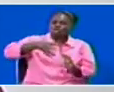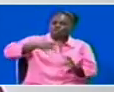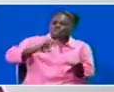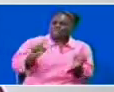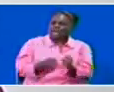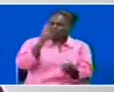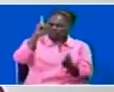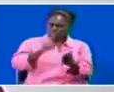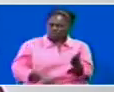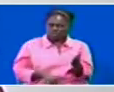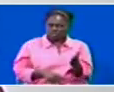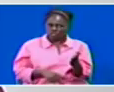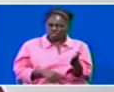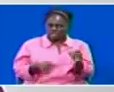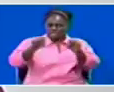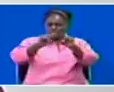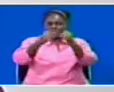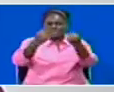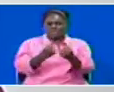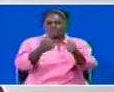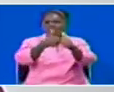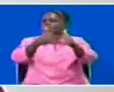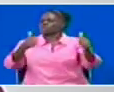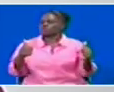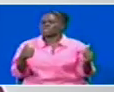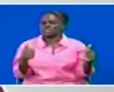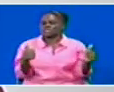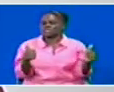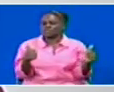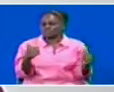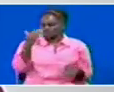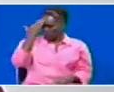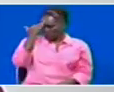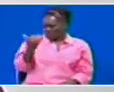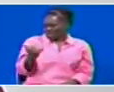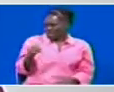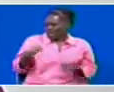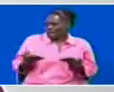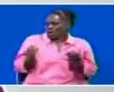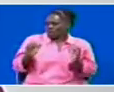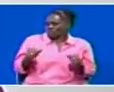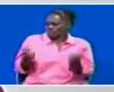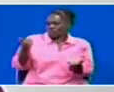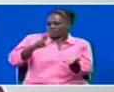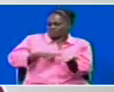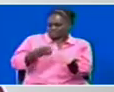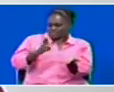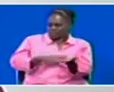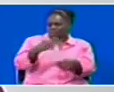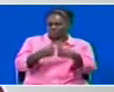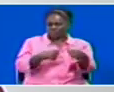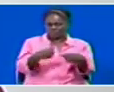automatically, the default system should reject. Why is it that this registration